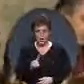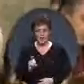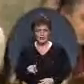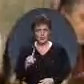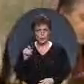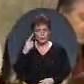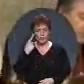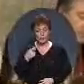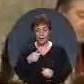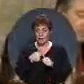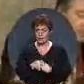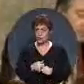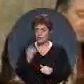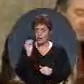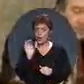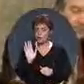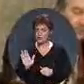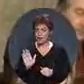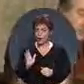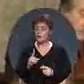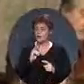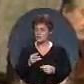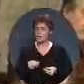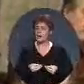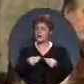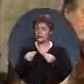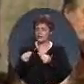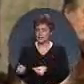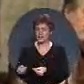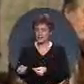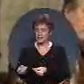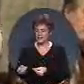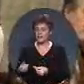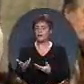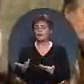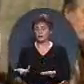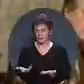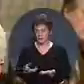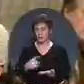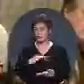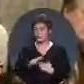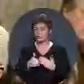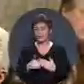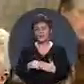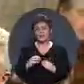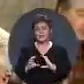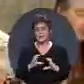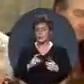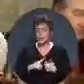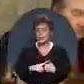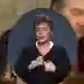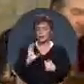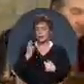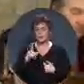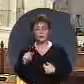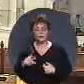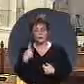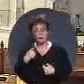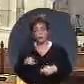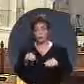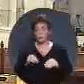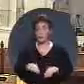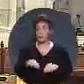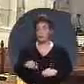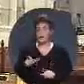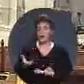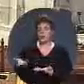government follow this and delegate competence for telecommunication and radio broadcasting through